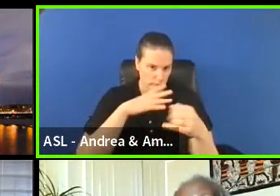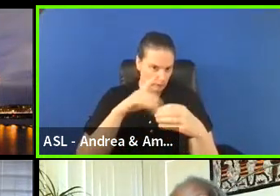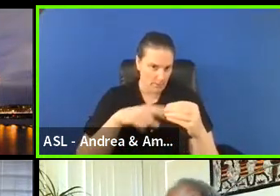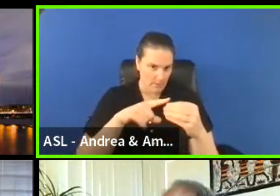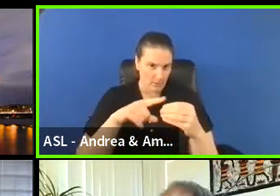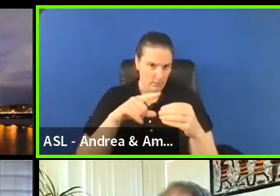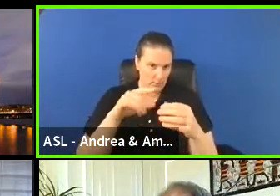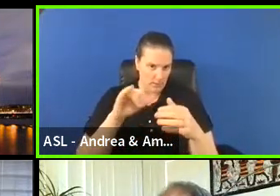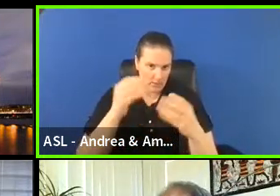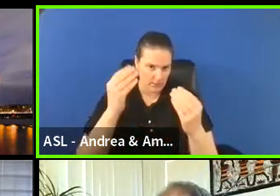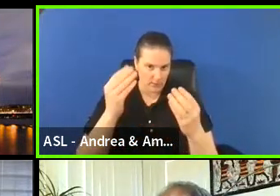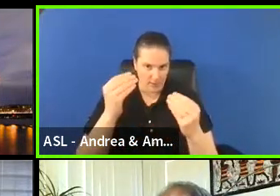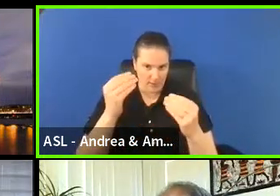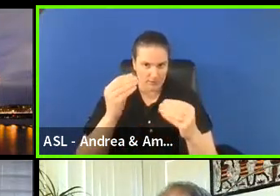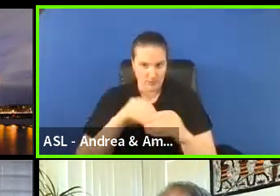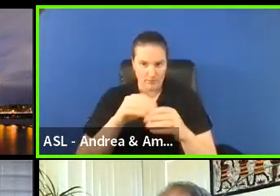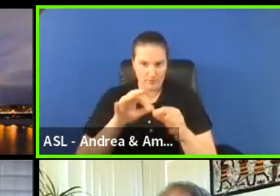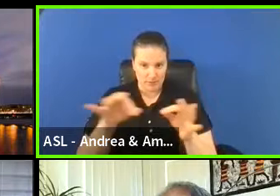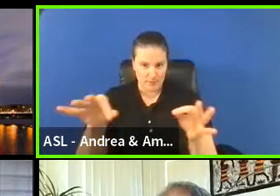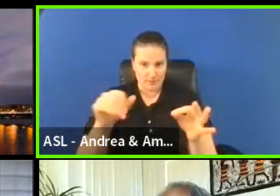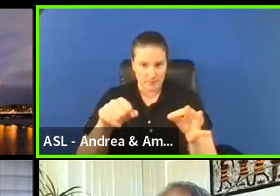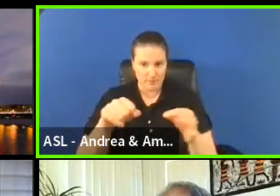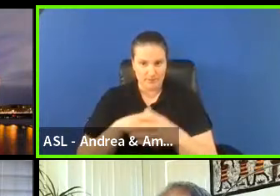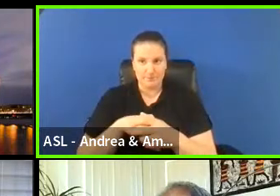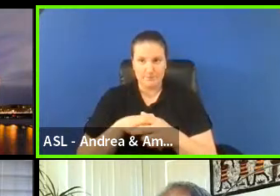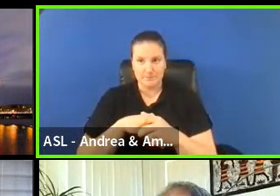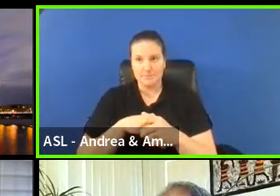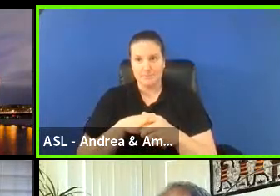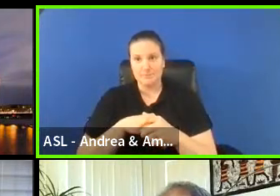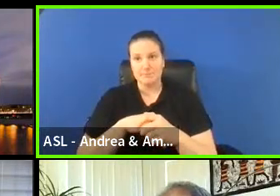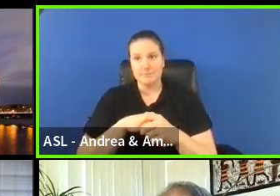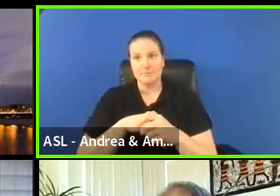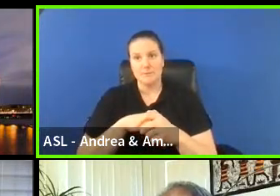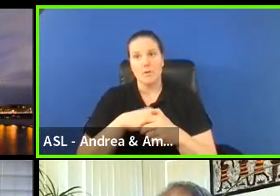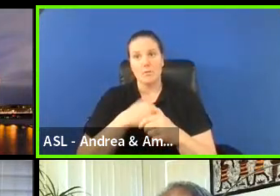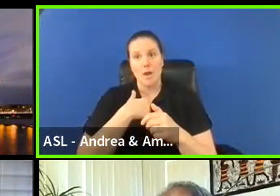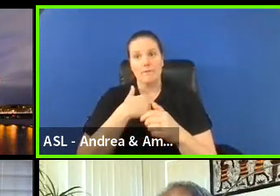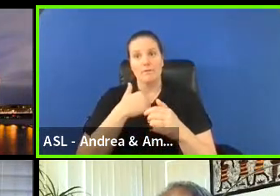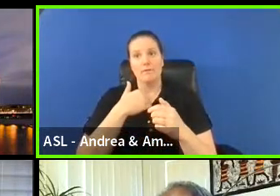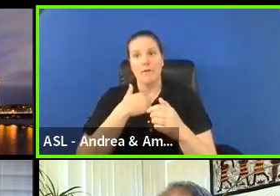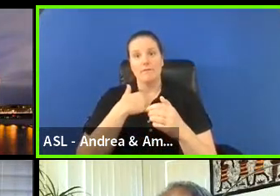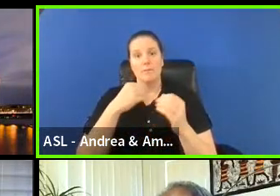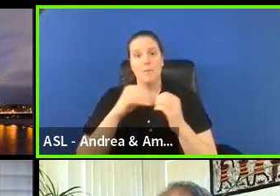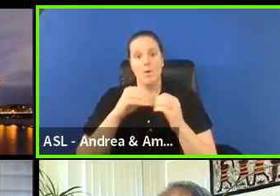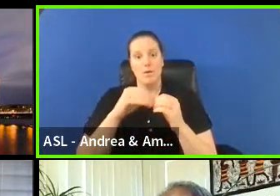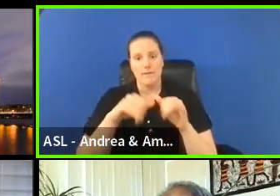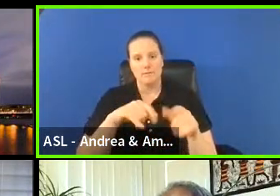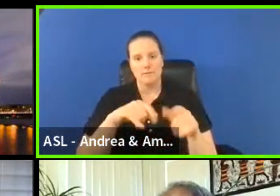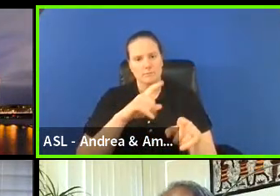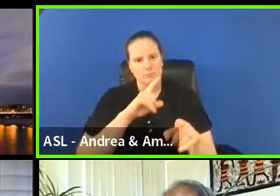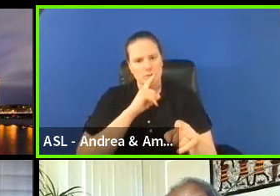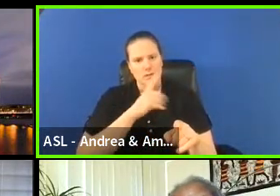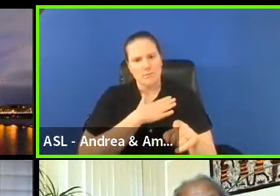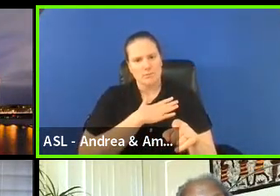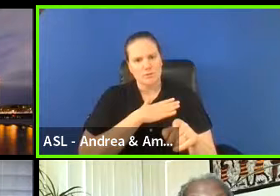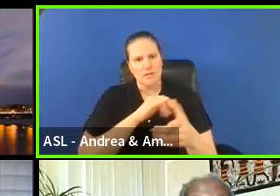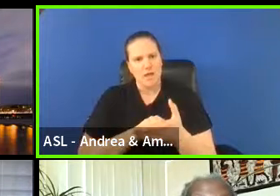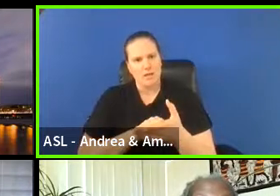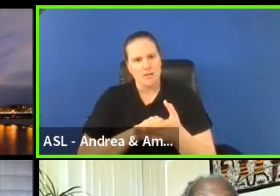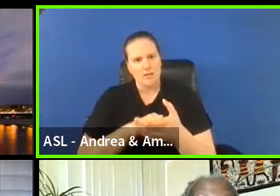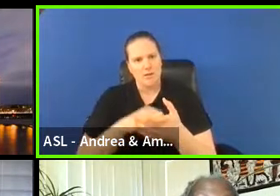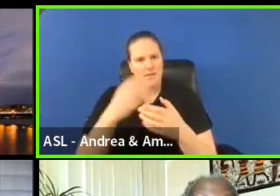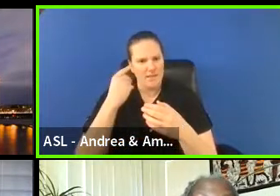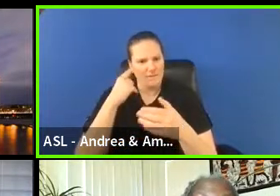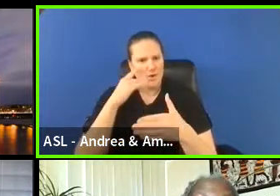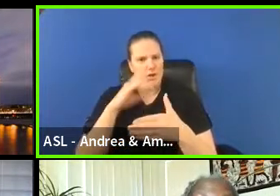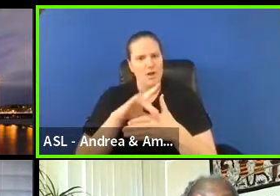that went into those statements, but we do absolutely have some more of that. No, I appreciate that. And I just think for